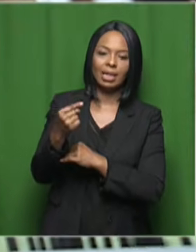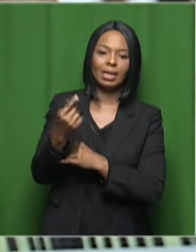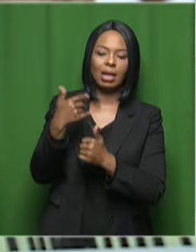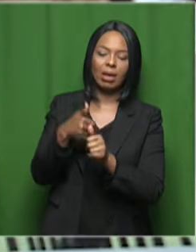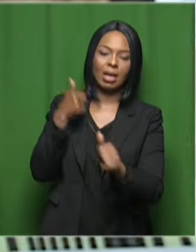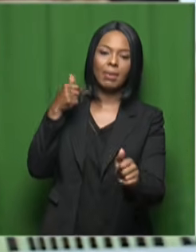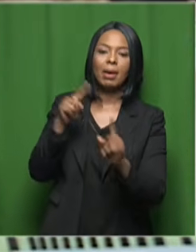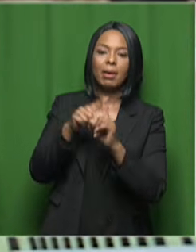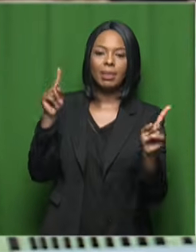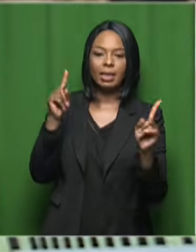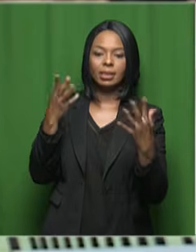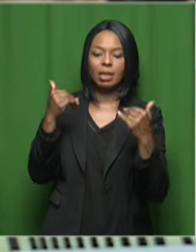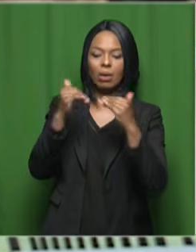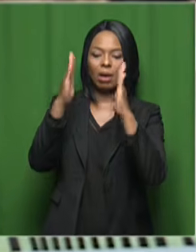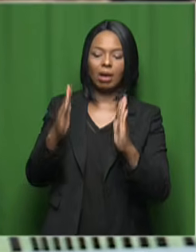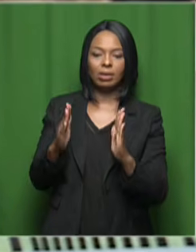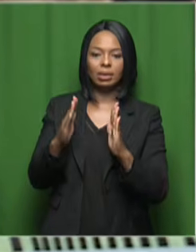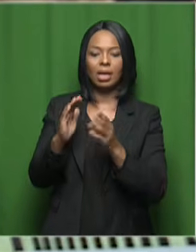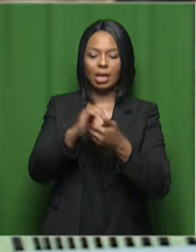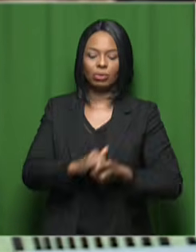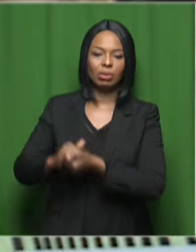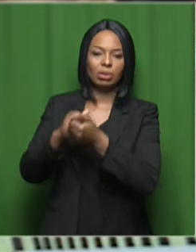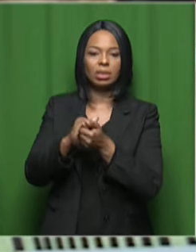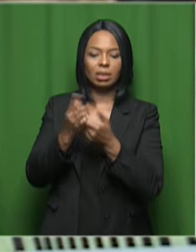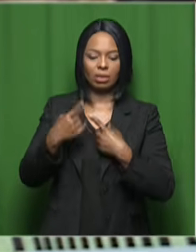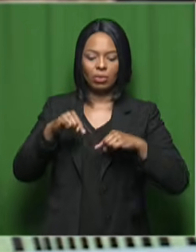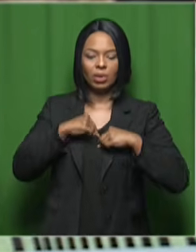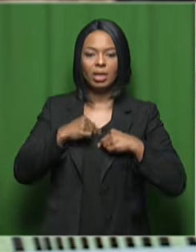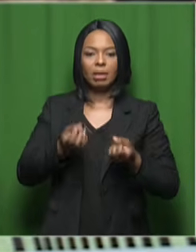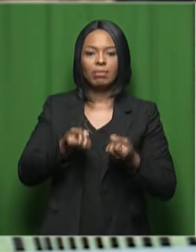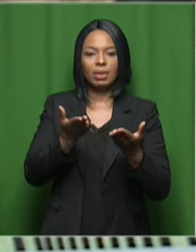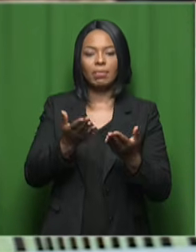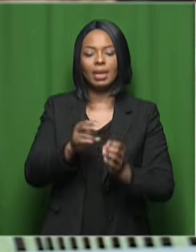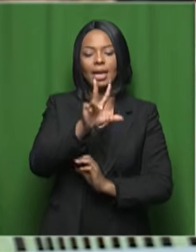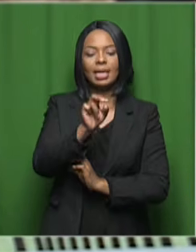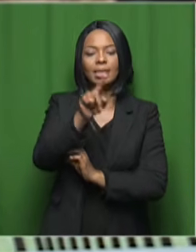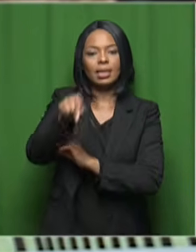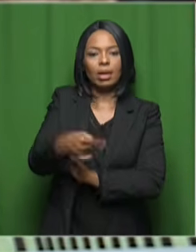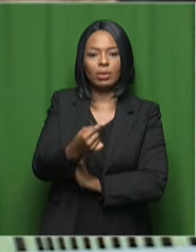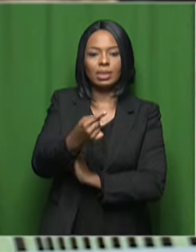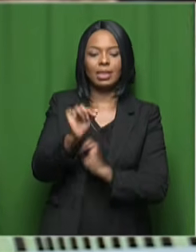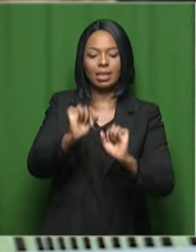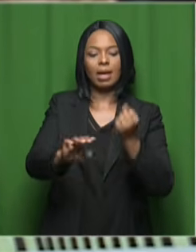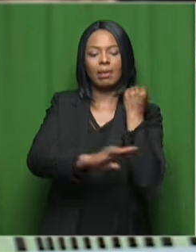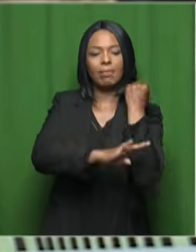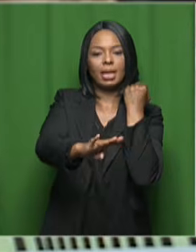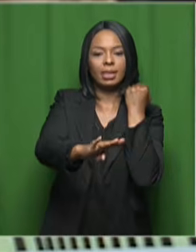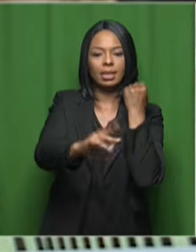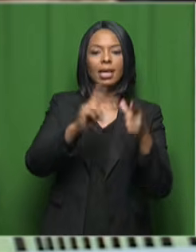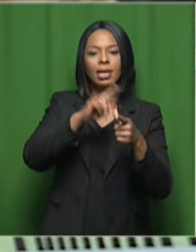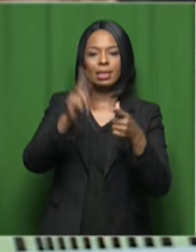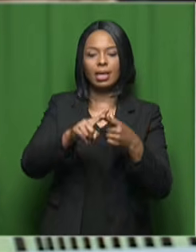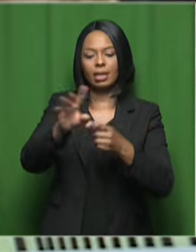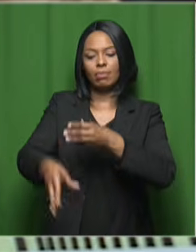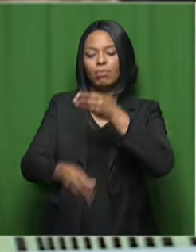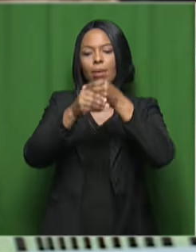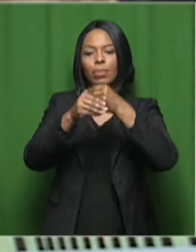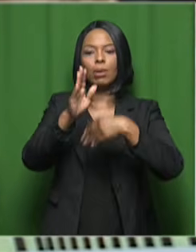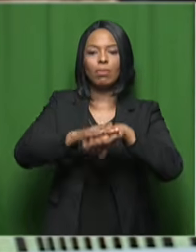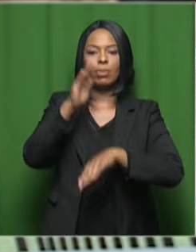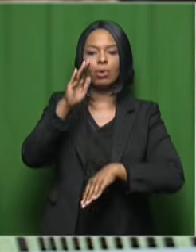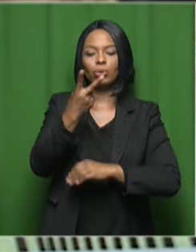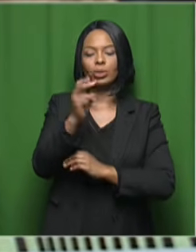as the Private Student Housing Association, we provide roughly 80,000 of these beds, and we will add more 20,000